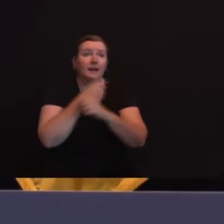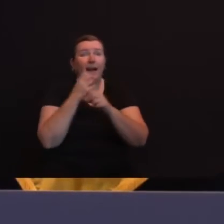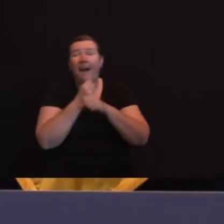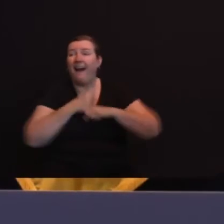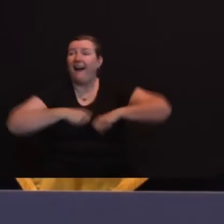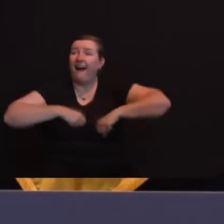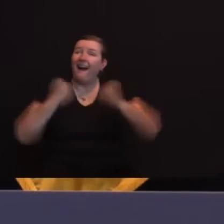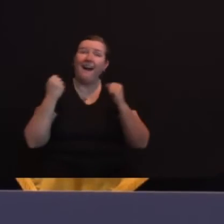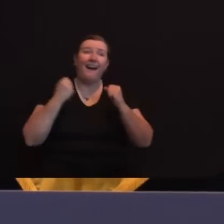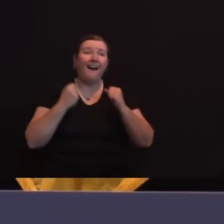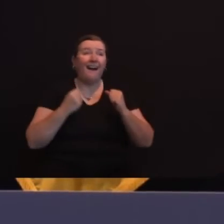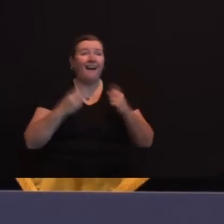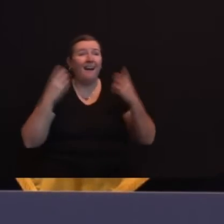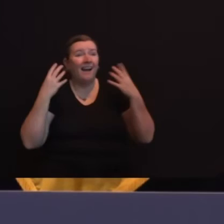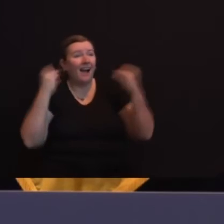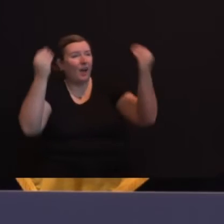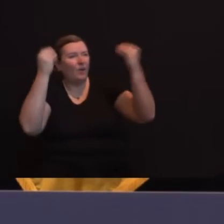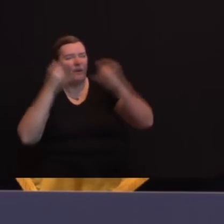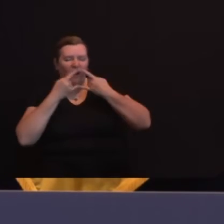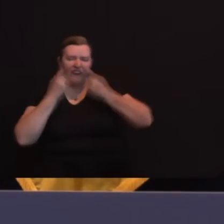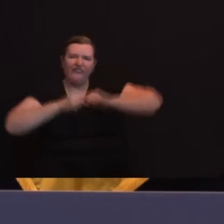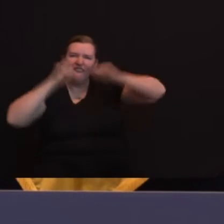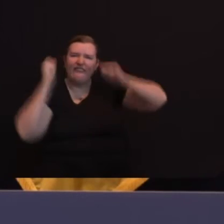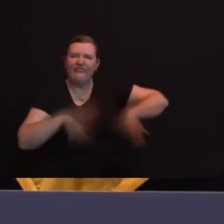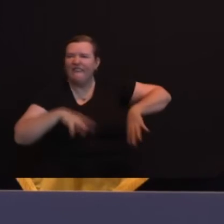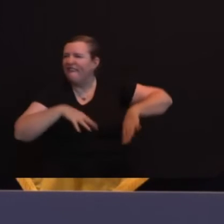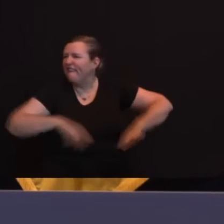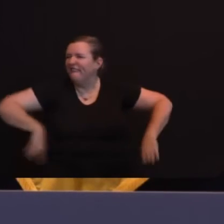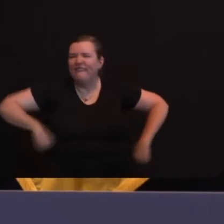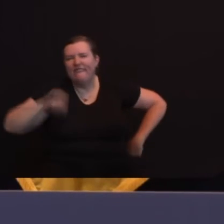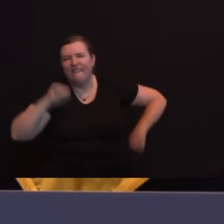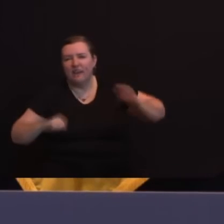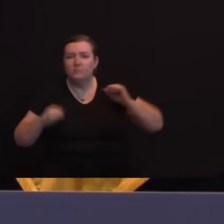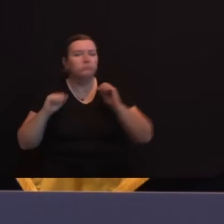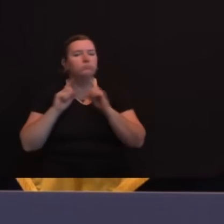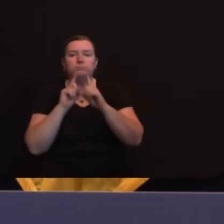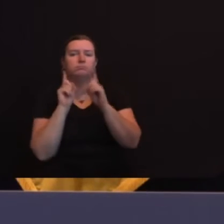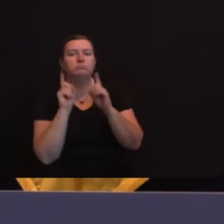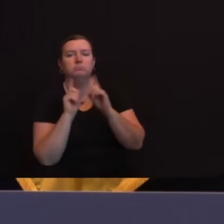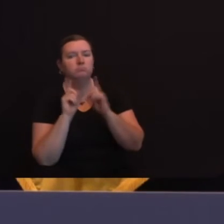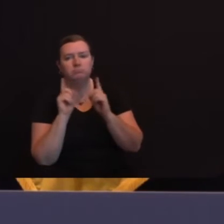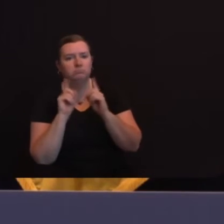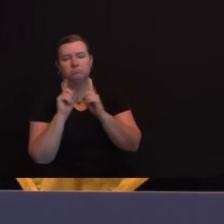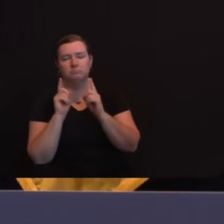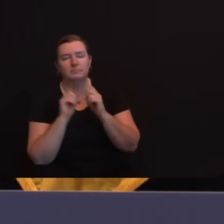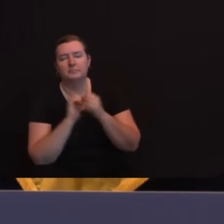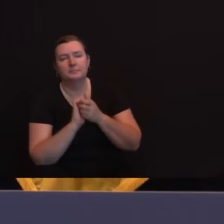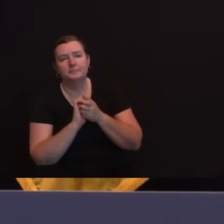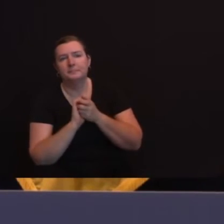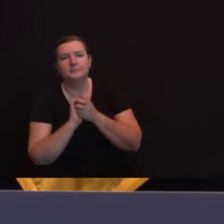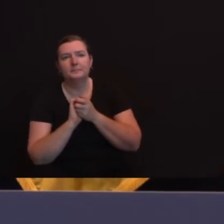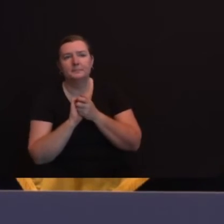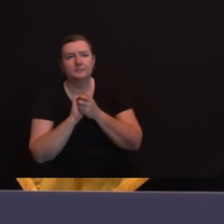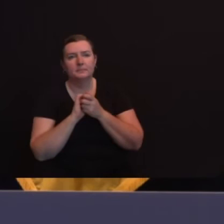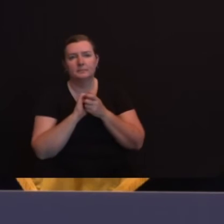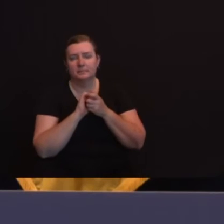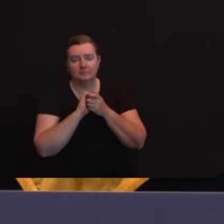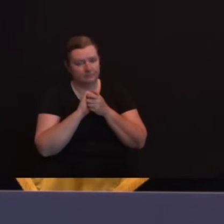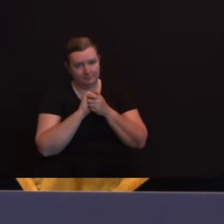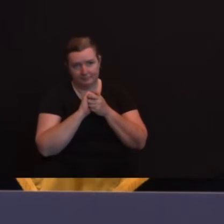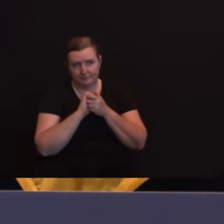down, right, Tina? I mean, you still have to, the social distancing, the being smart about how you, common sense behavior is still going to be with